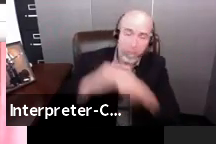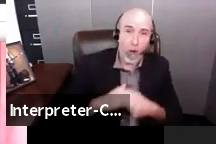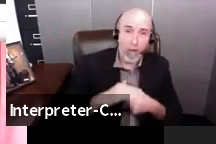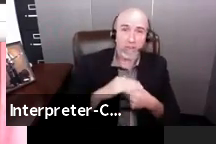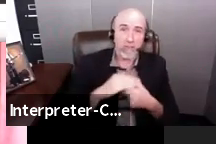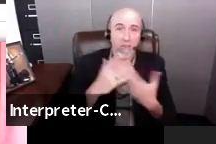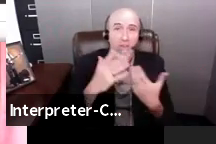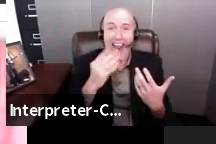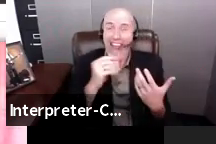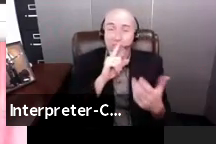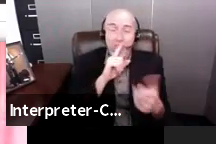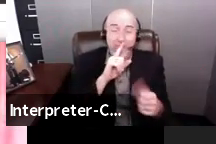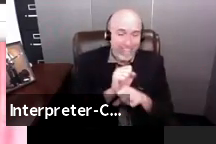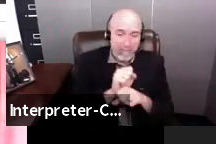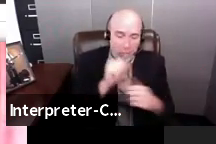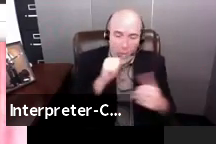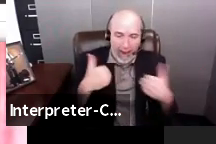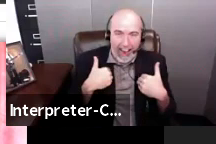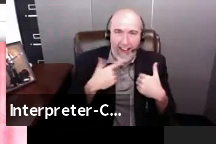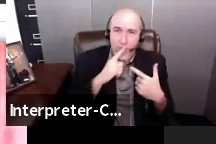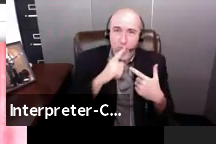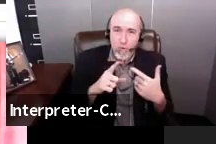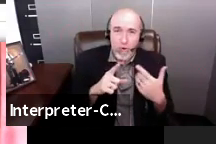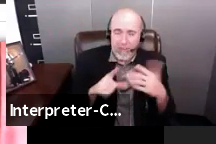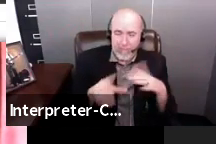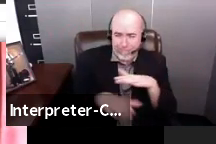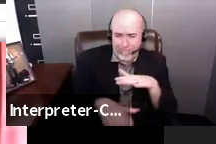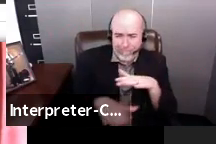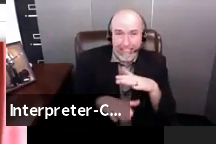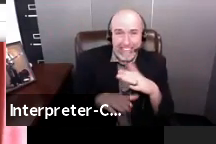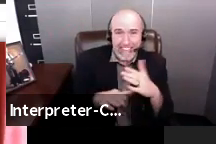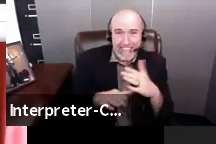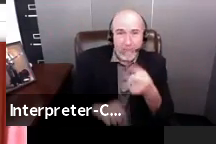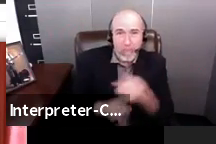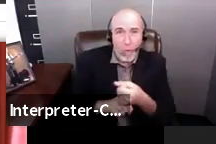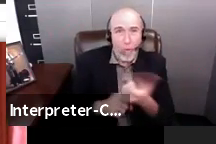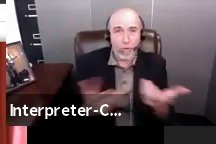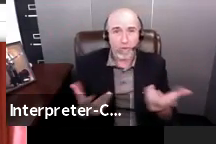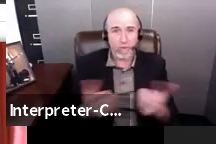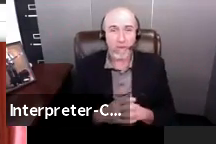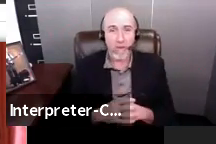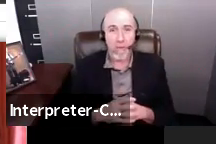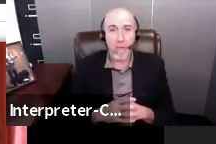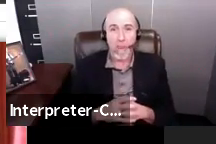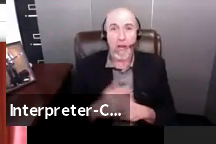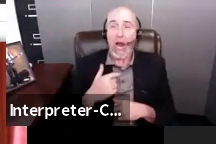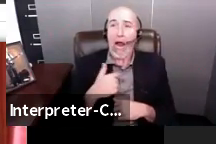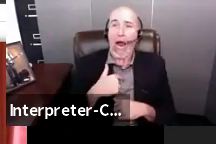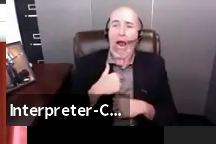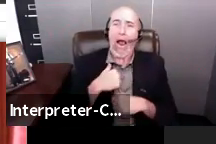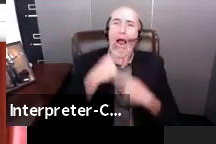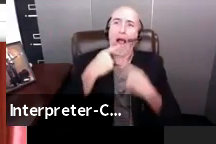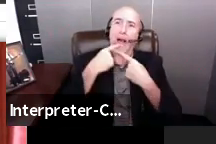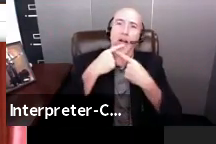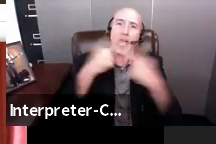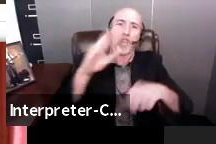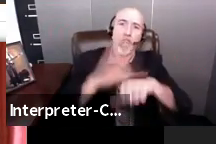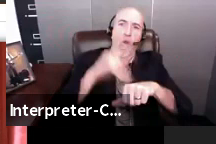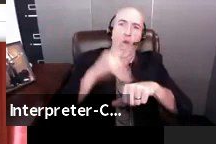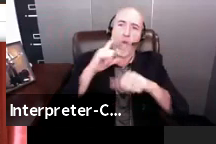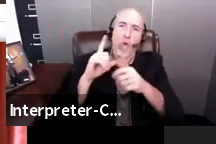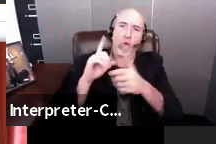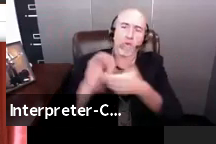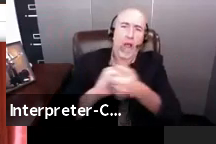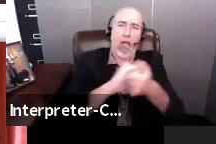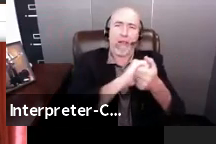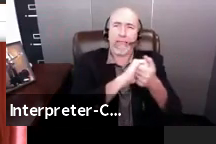of the most elementary empowerment supports. I call for solidarity among all